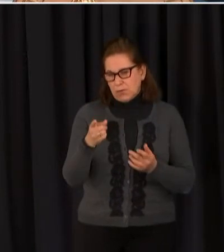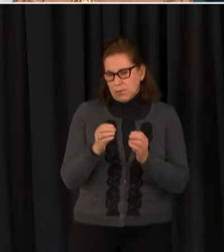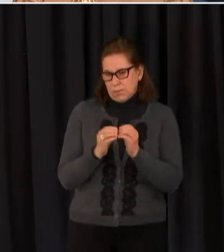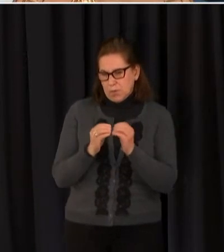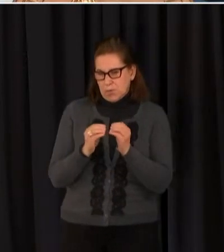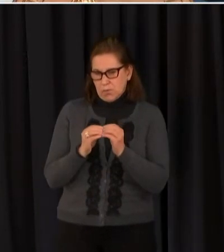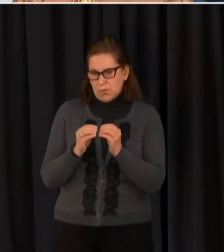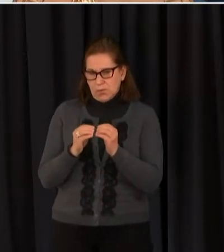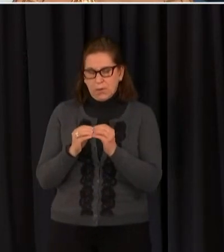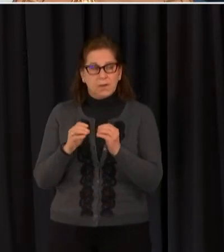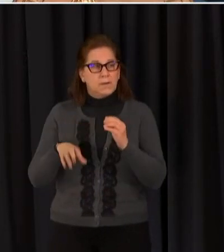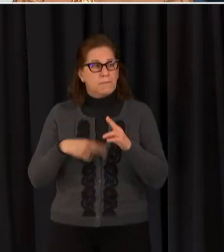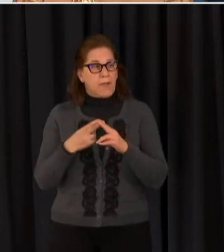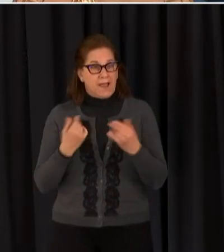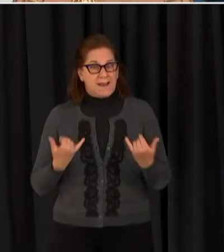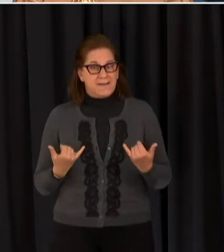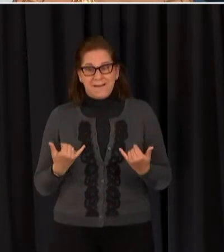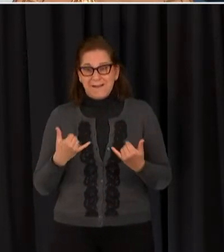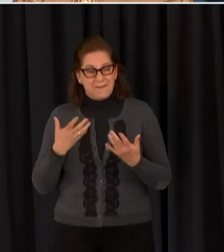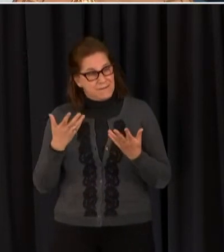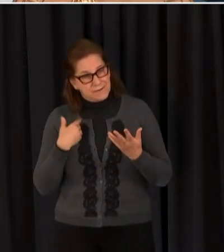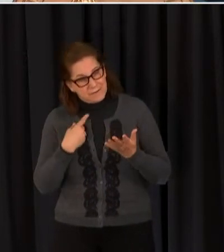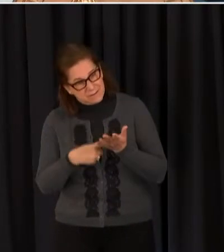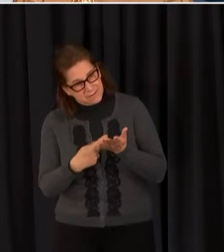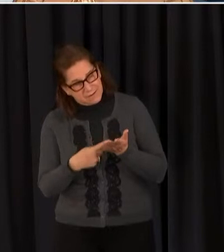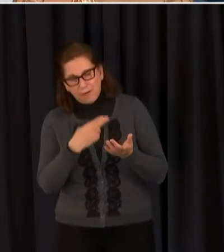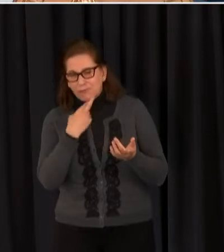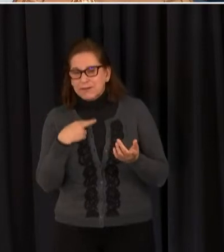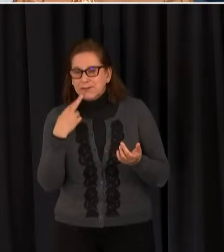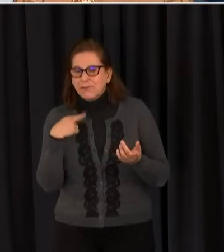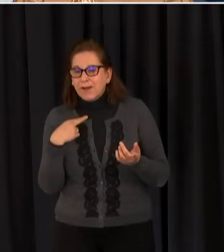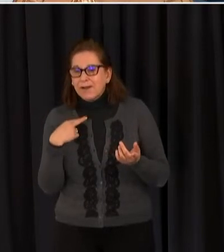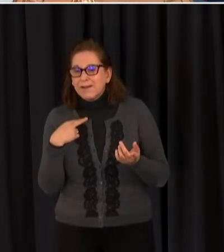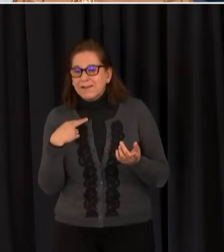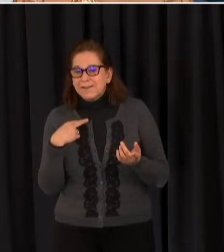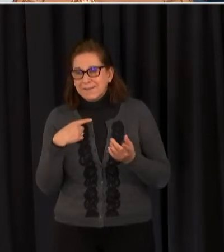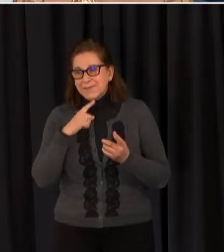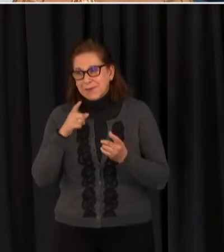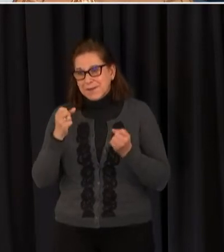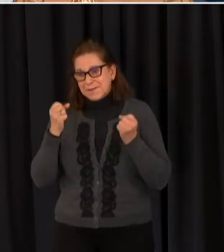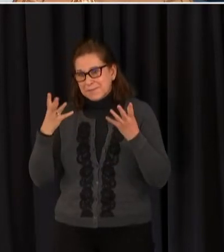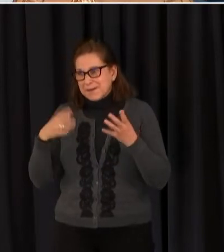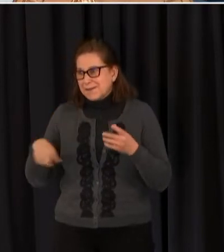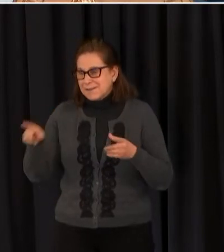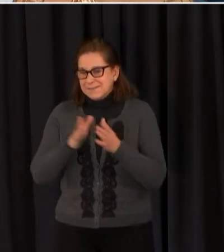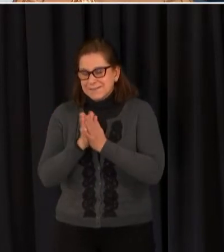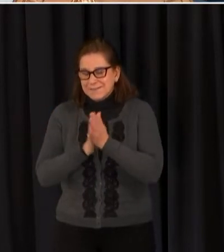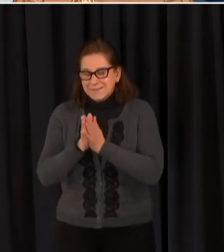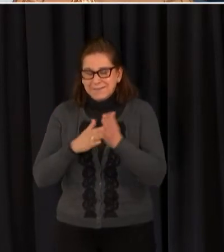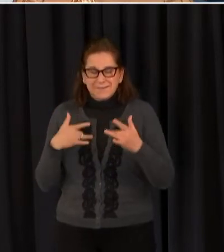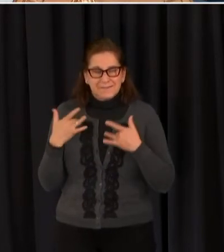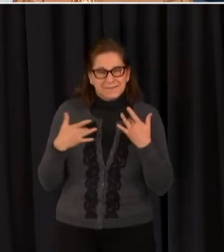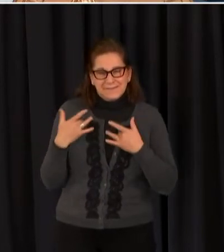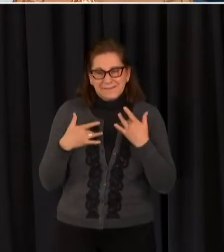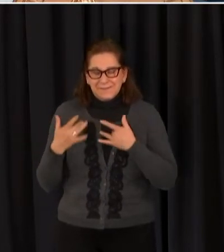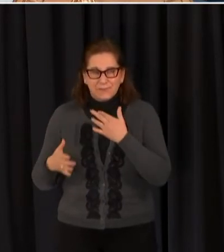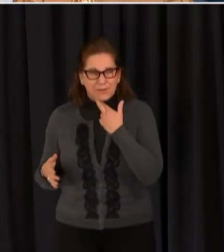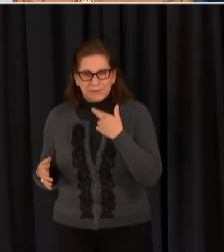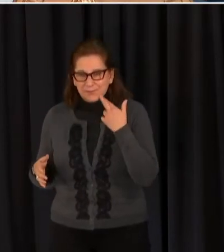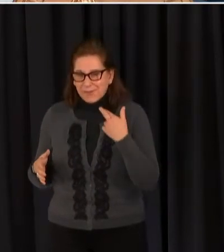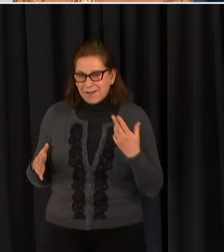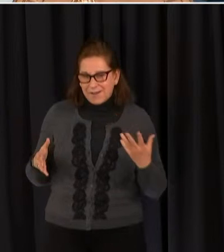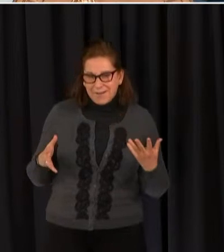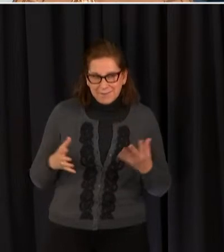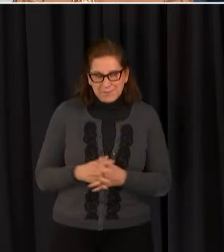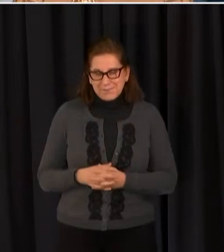where we are with restaurants, and certainly we are eager to all get back to normal with our restaurants, and